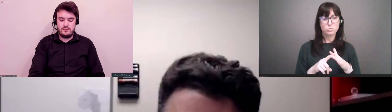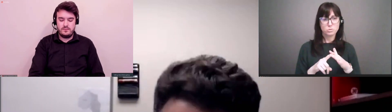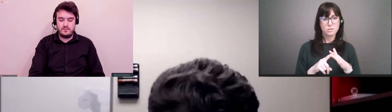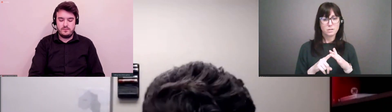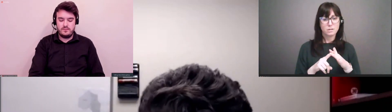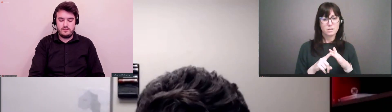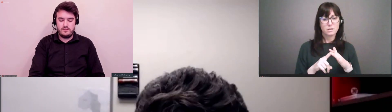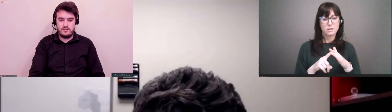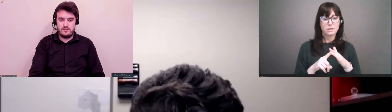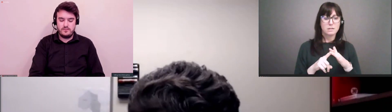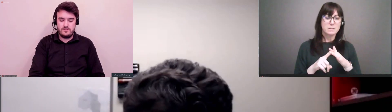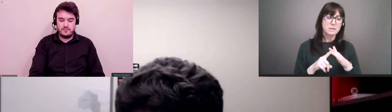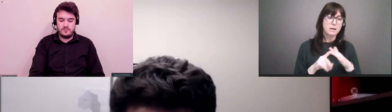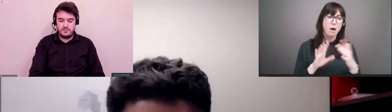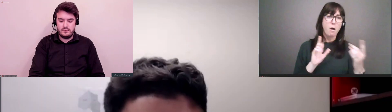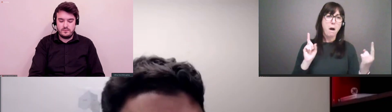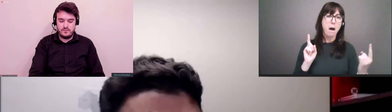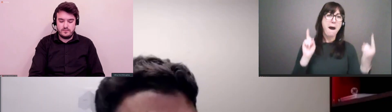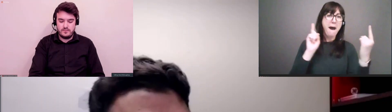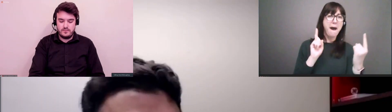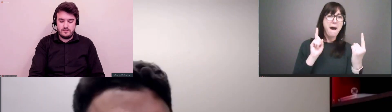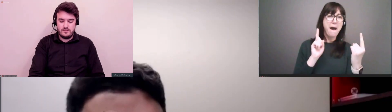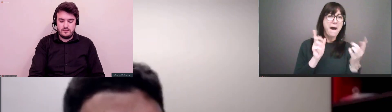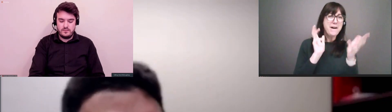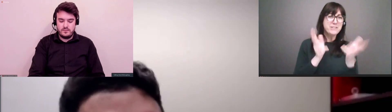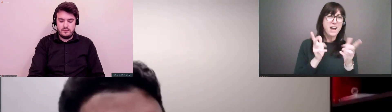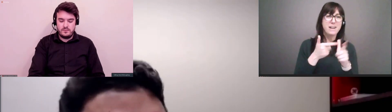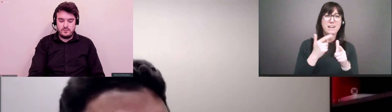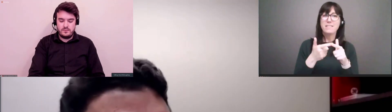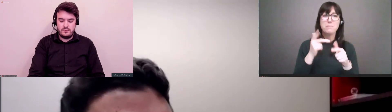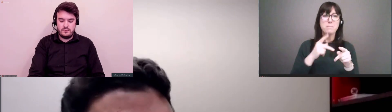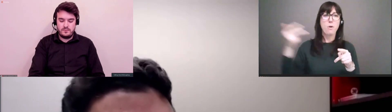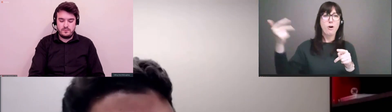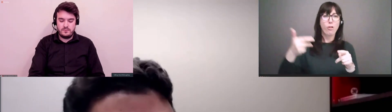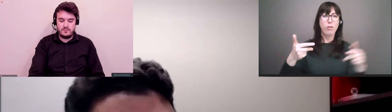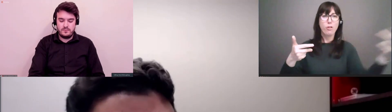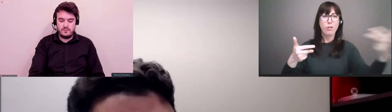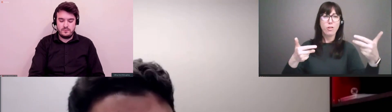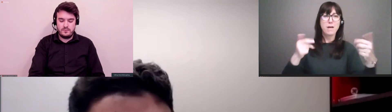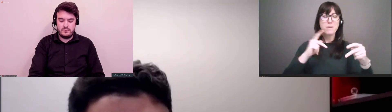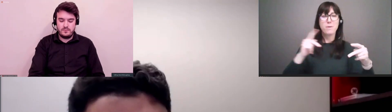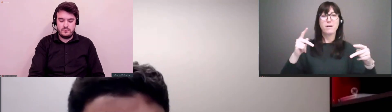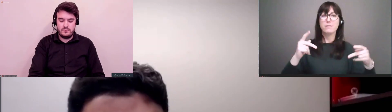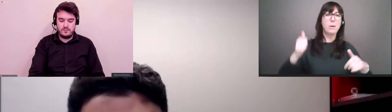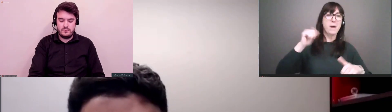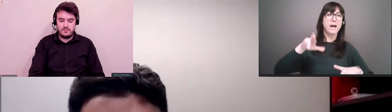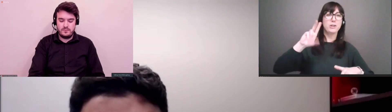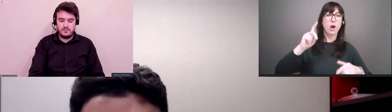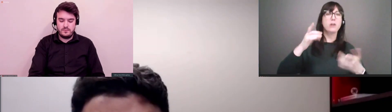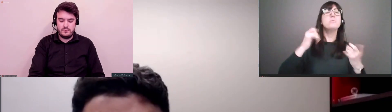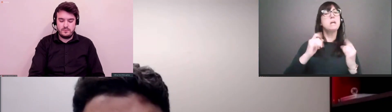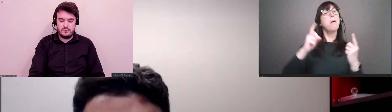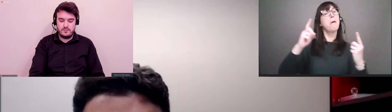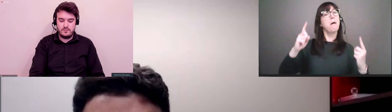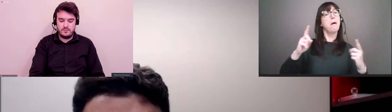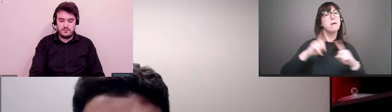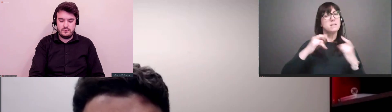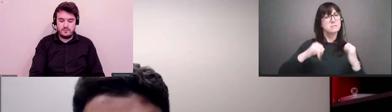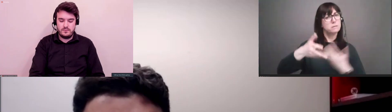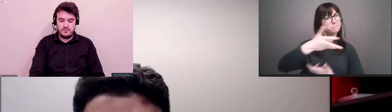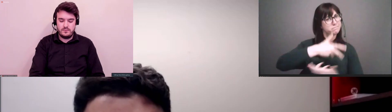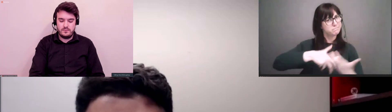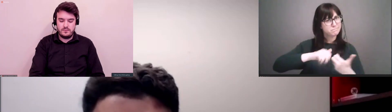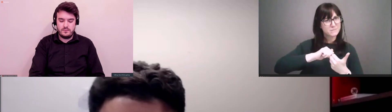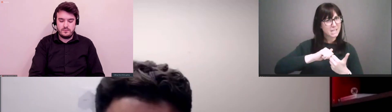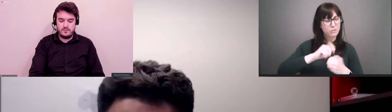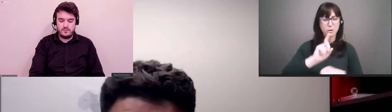on, and before you know it, you have a parking lot party or a backyard party, and